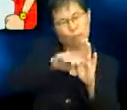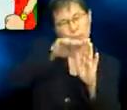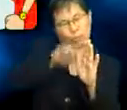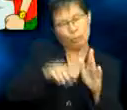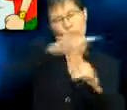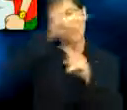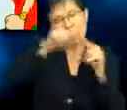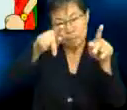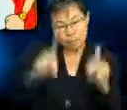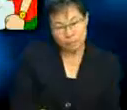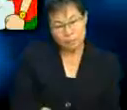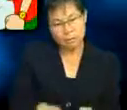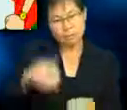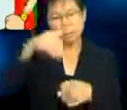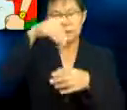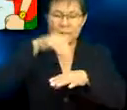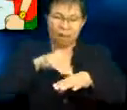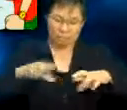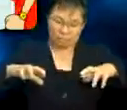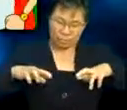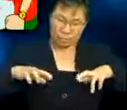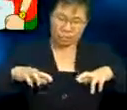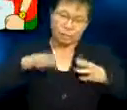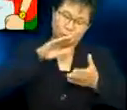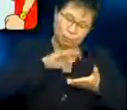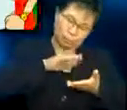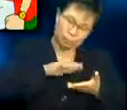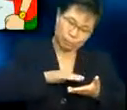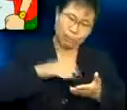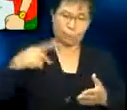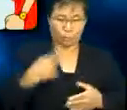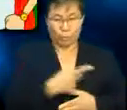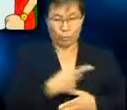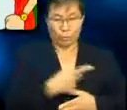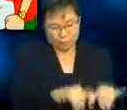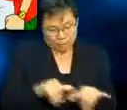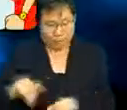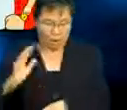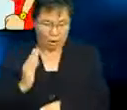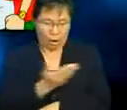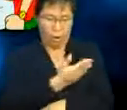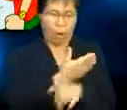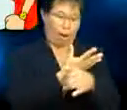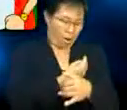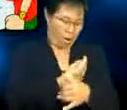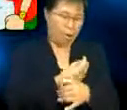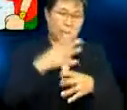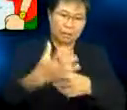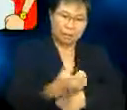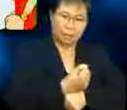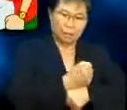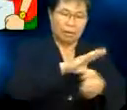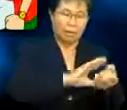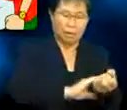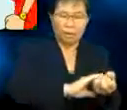Likewise, it will decrease when the person is at rest. We can measure our